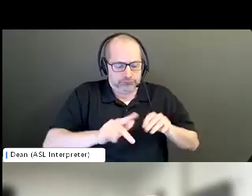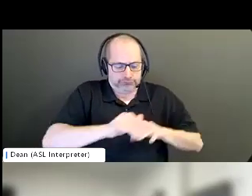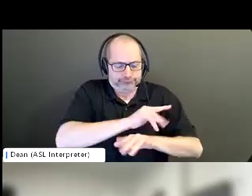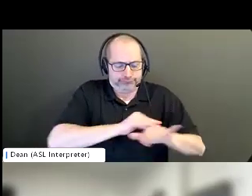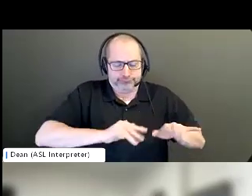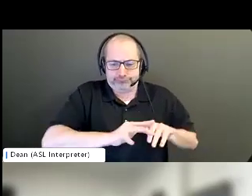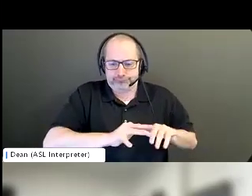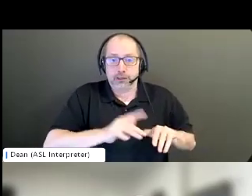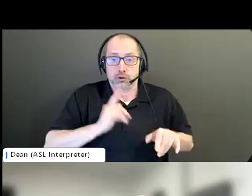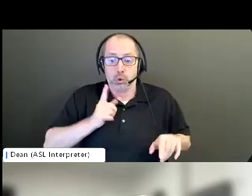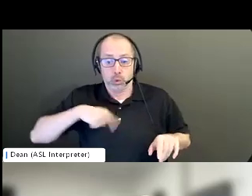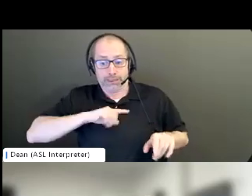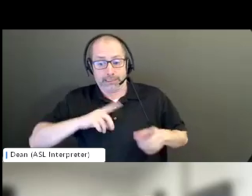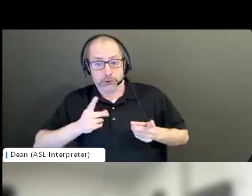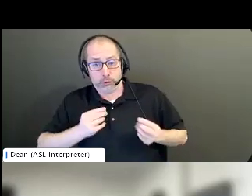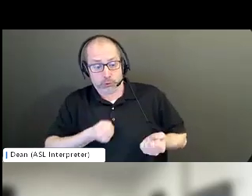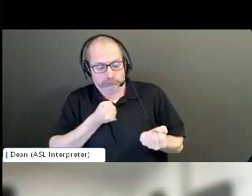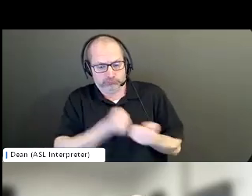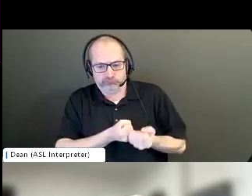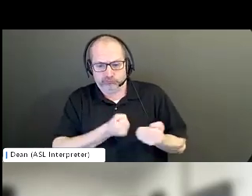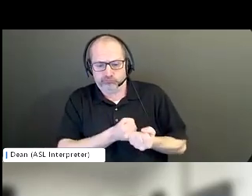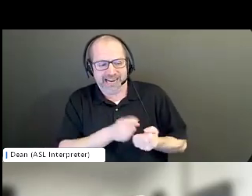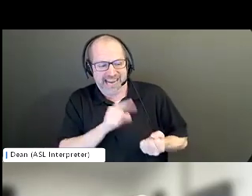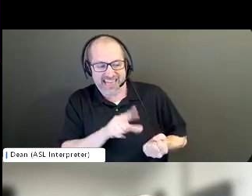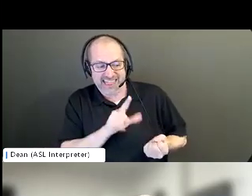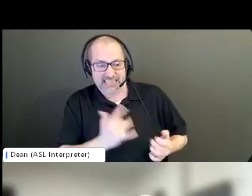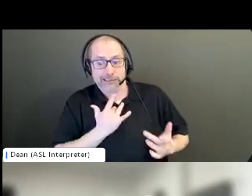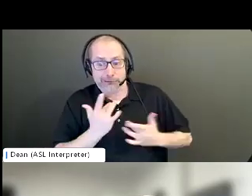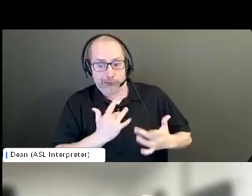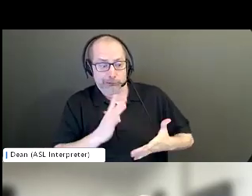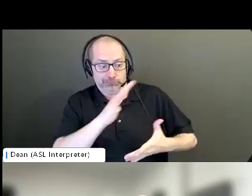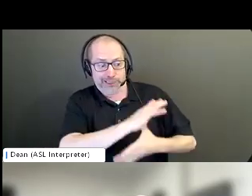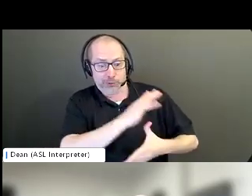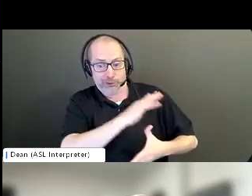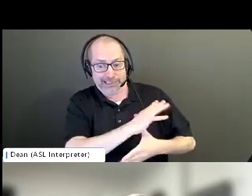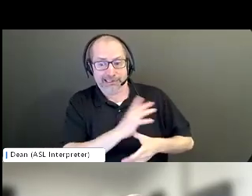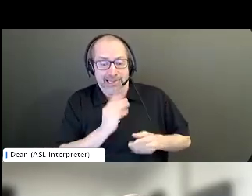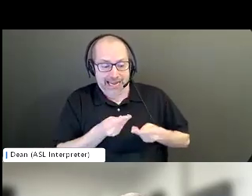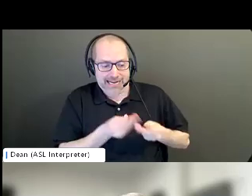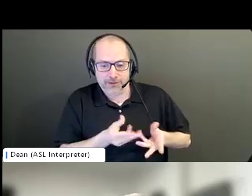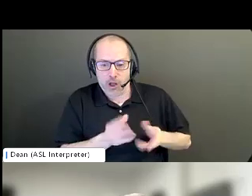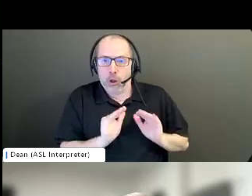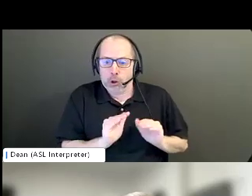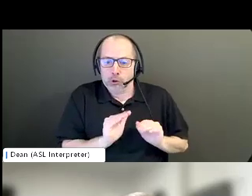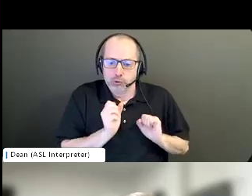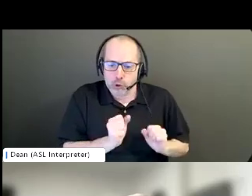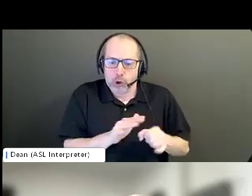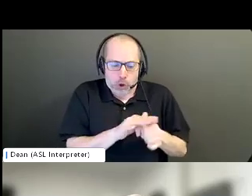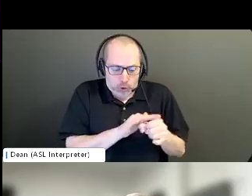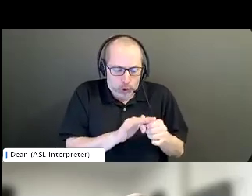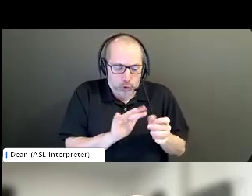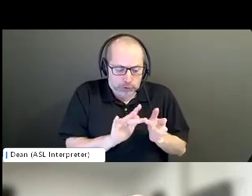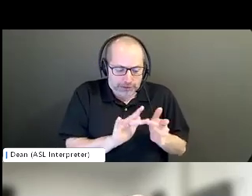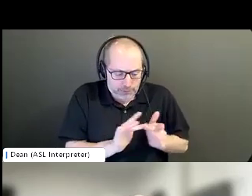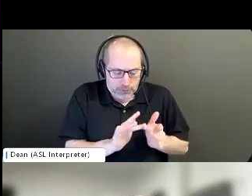to prioritize that issue, to build strong local networks, and to ensure that older adults are getting the